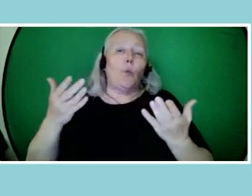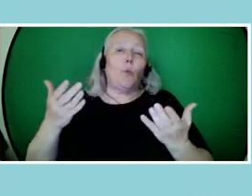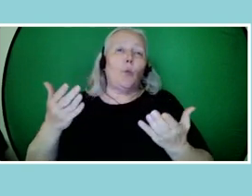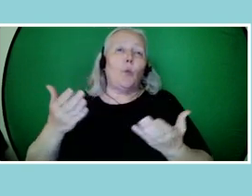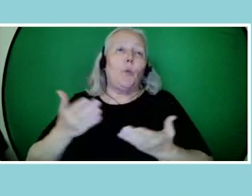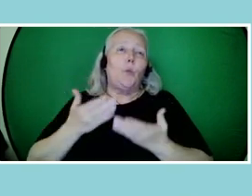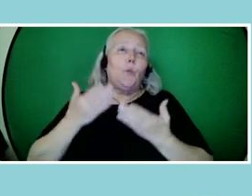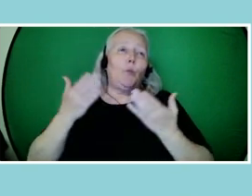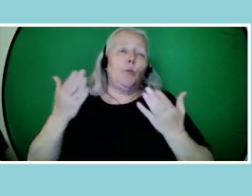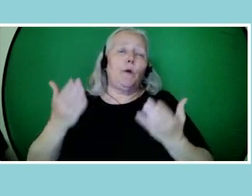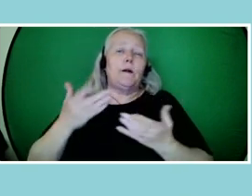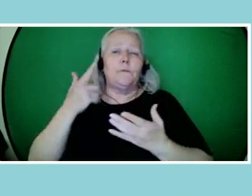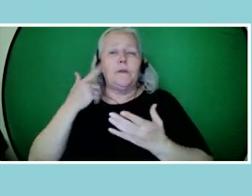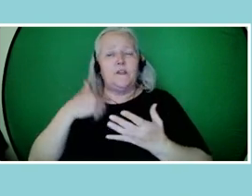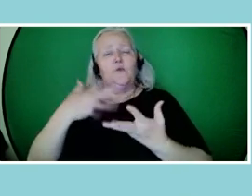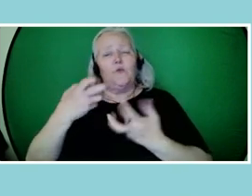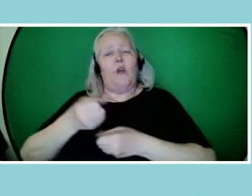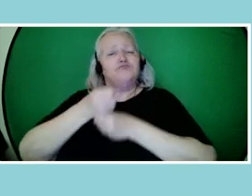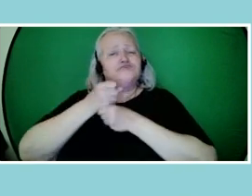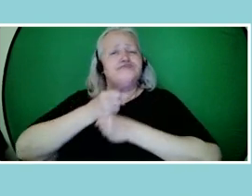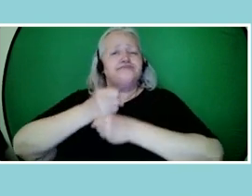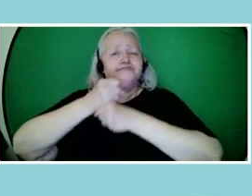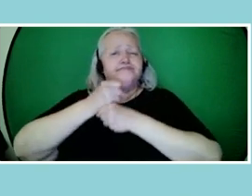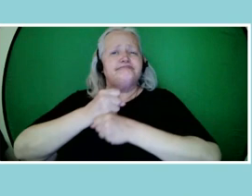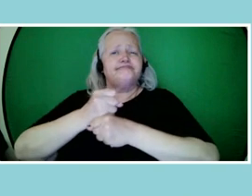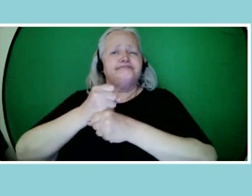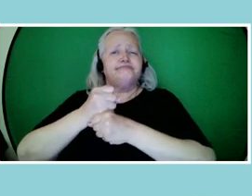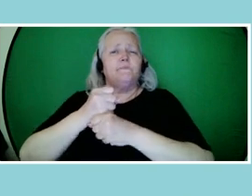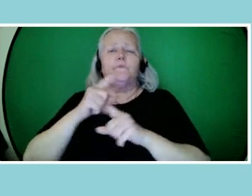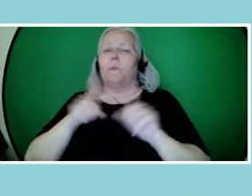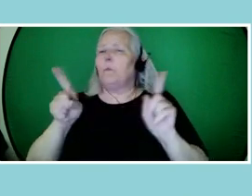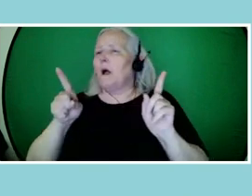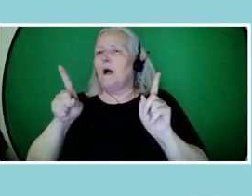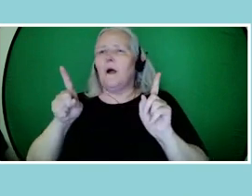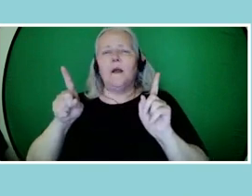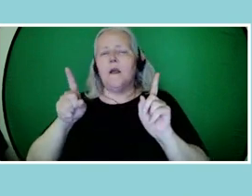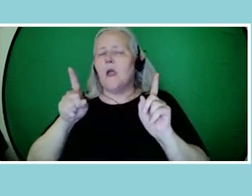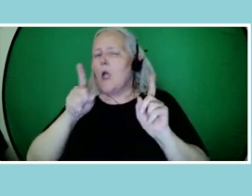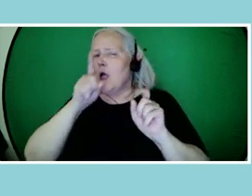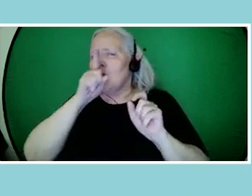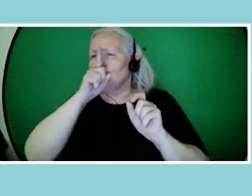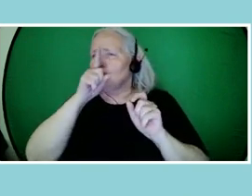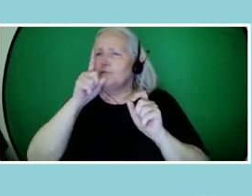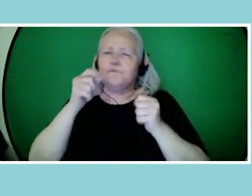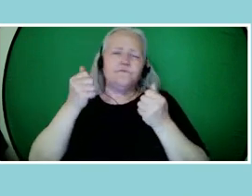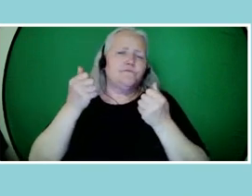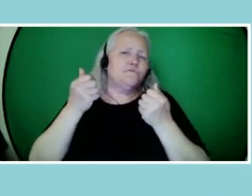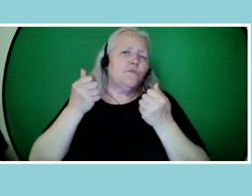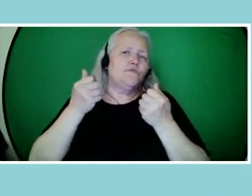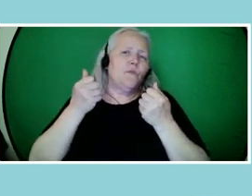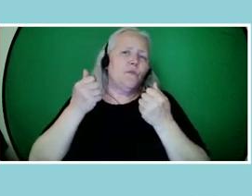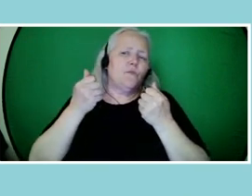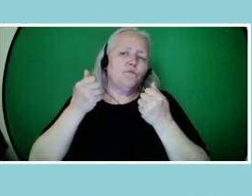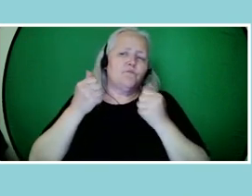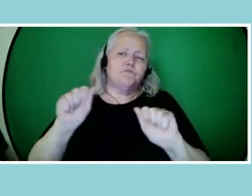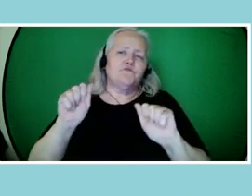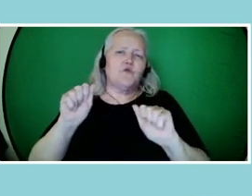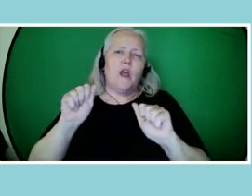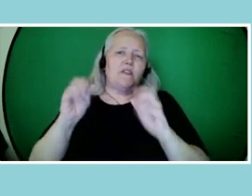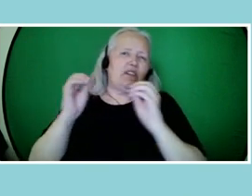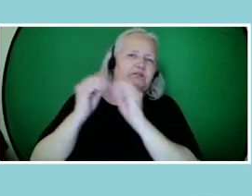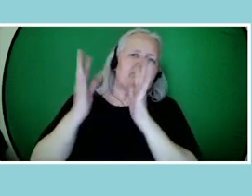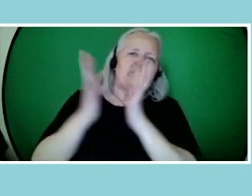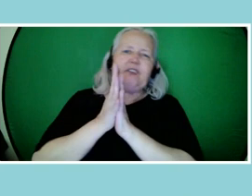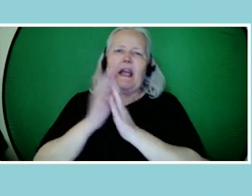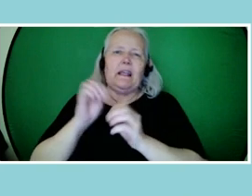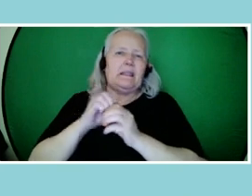because we want to protest, but we're not here because we're trying to get into, you know, scuffles in the parking lot. Refer to